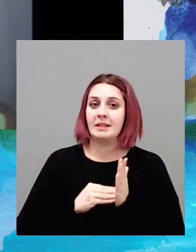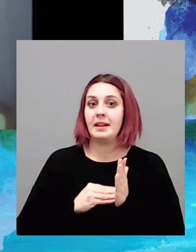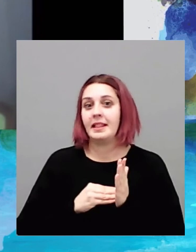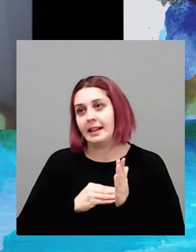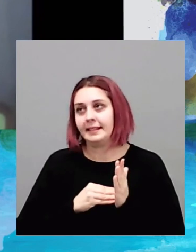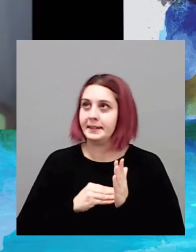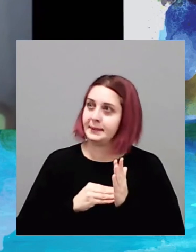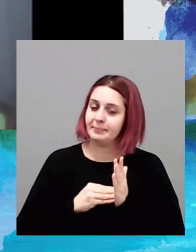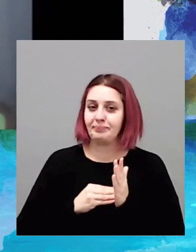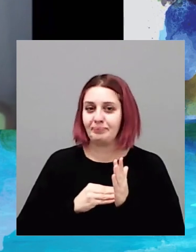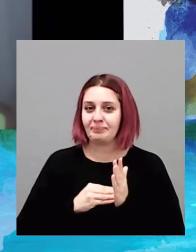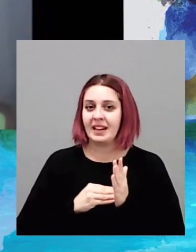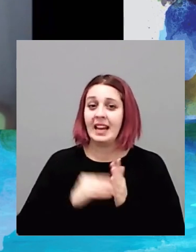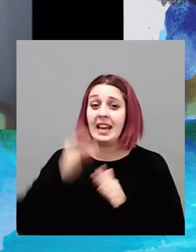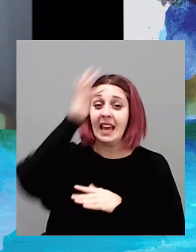about